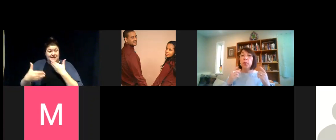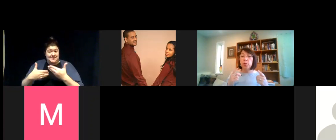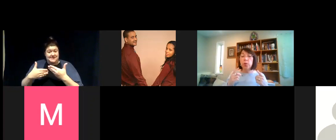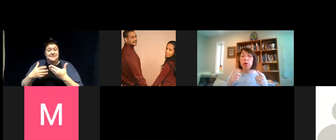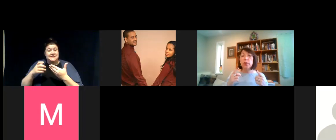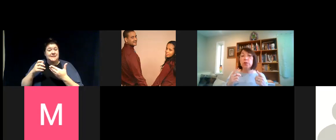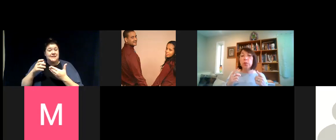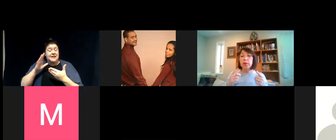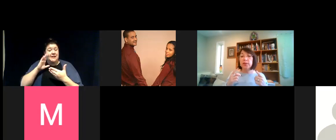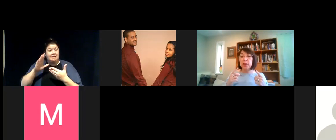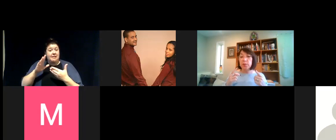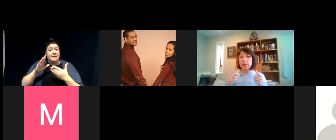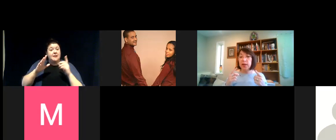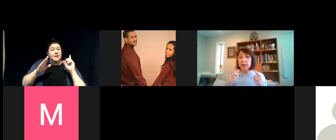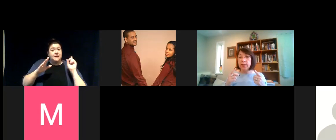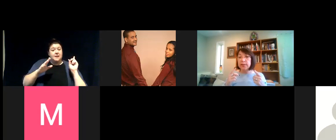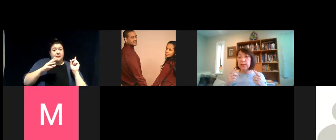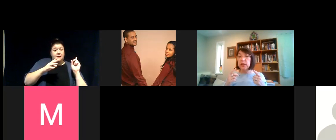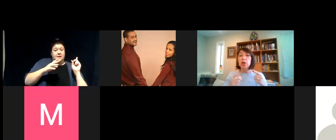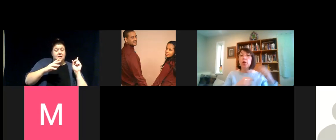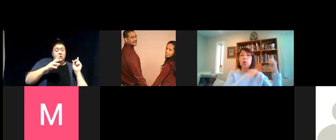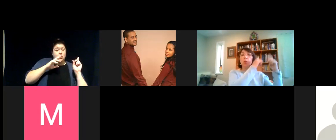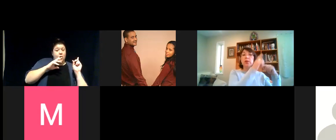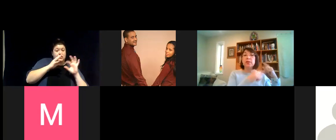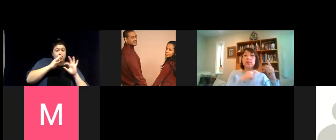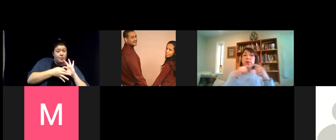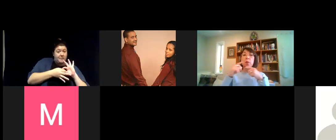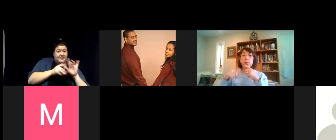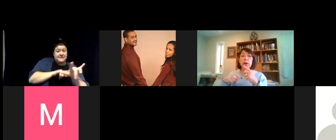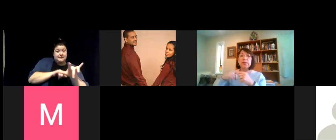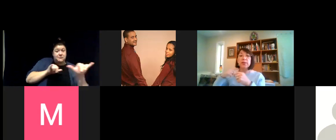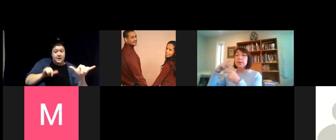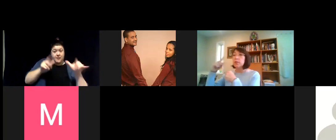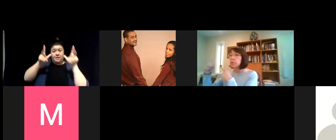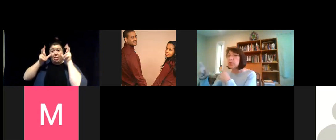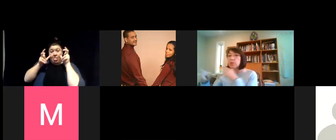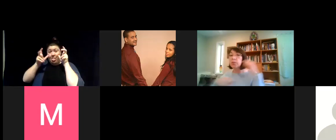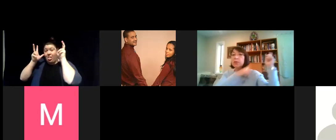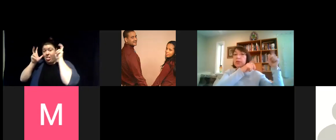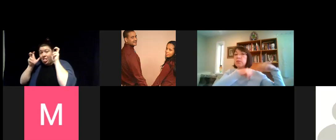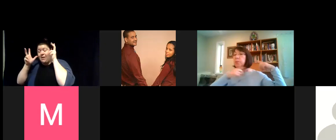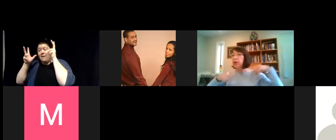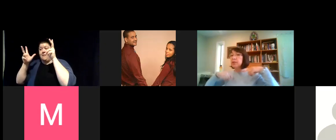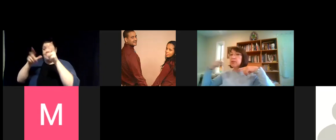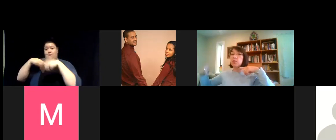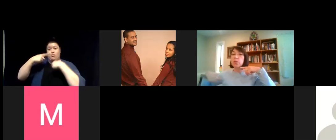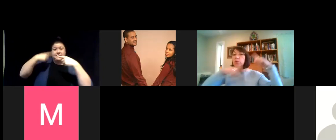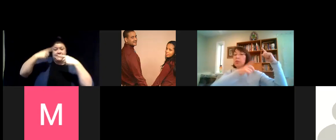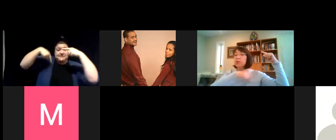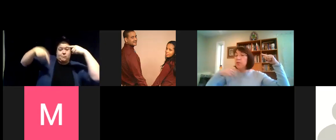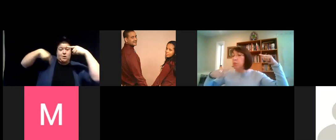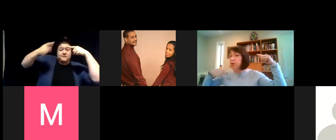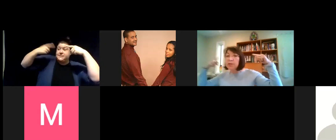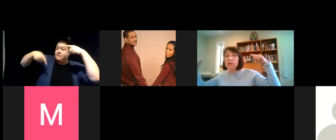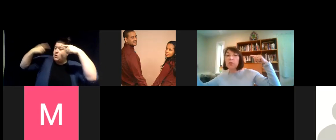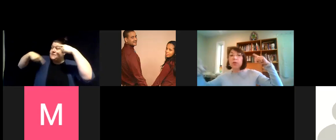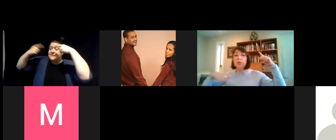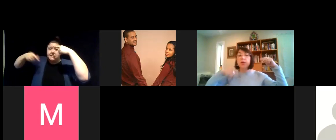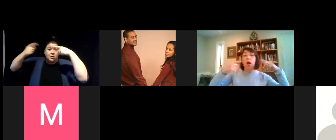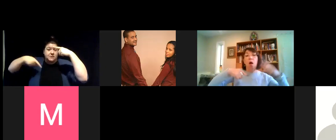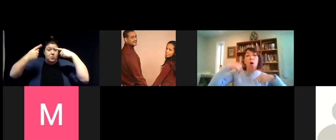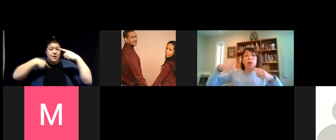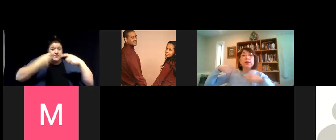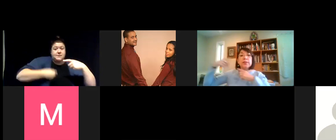okay? When you are interpreting simultaneously, you are receiving, processing, rendering, receiving, processing, rendering, receiving,